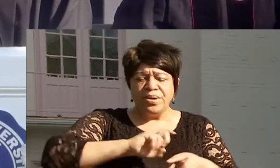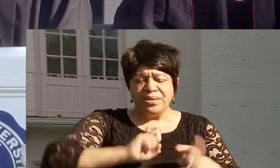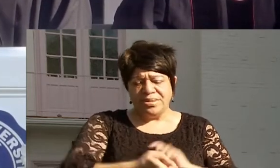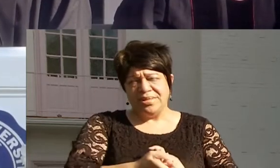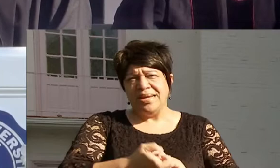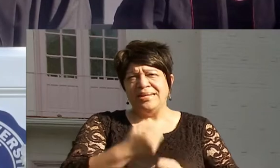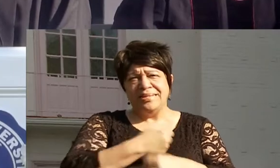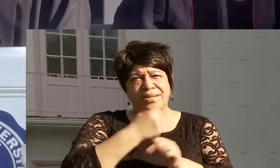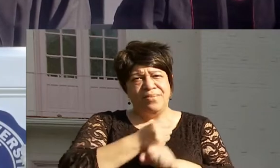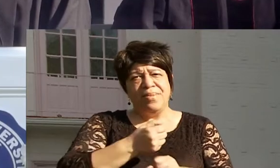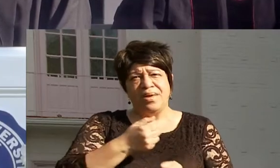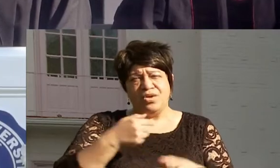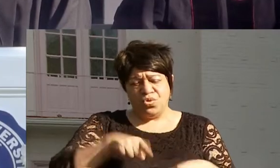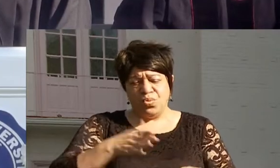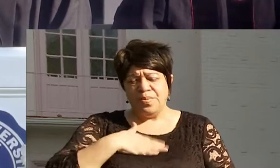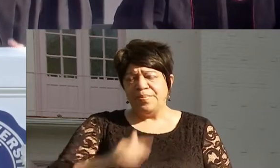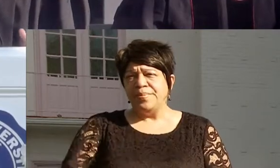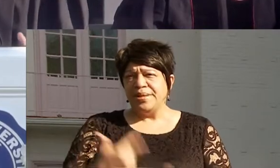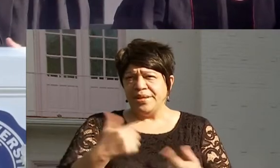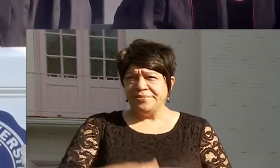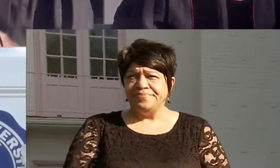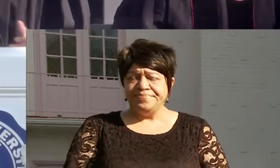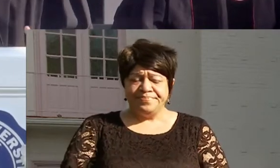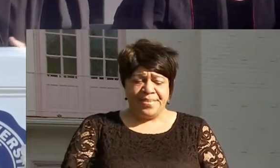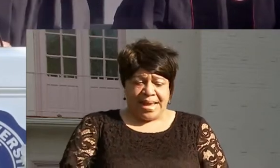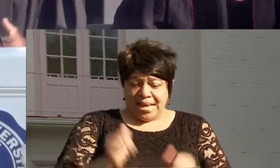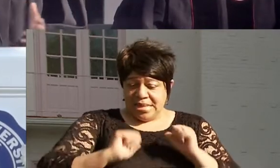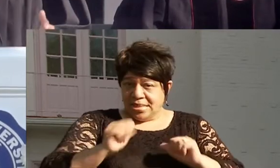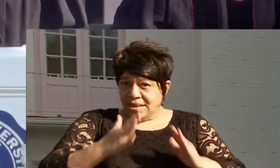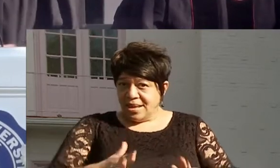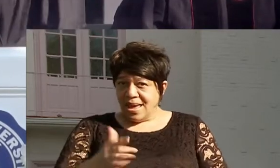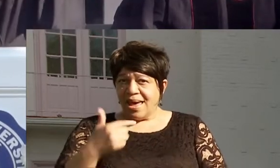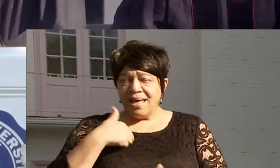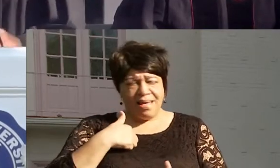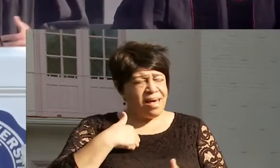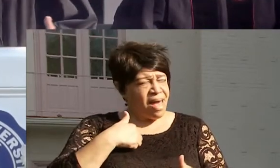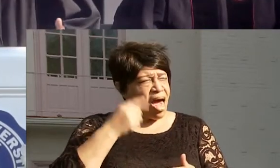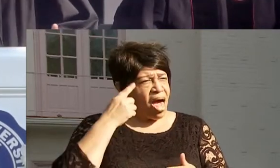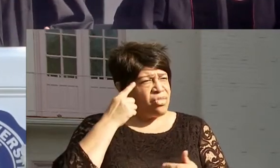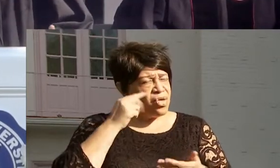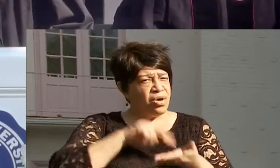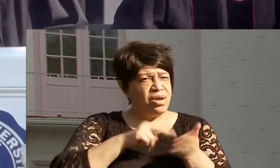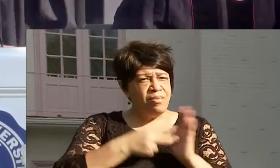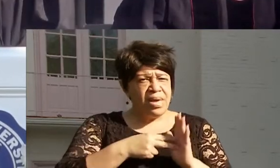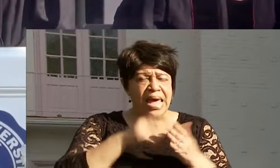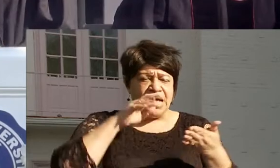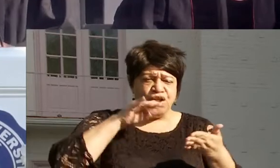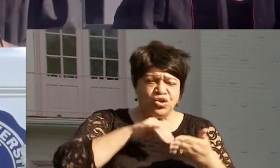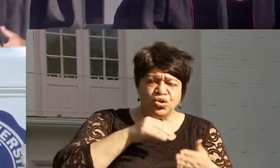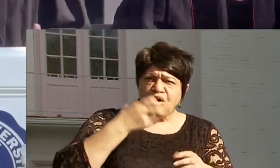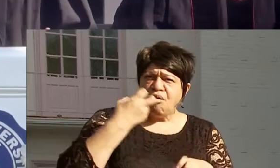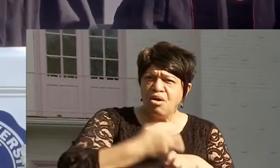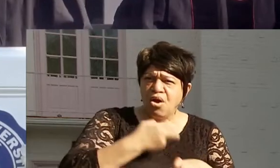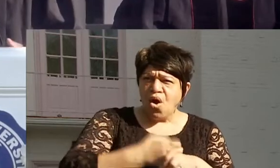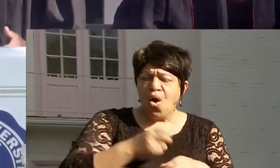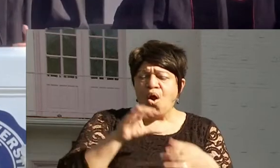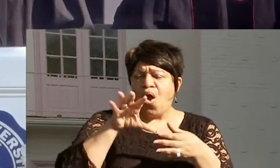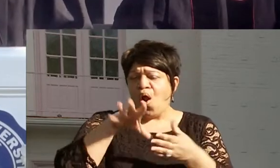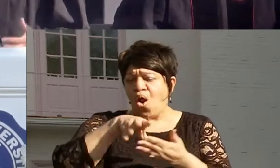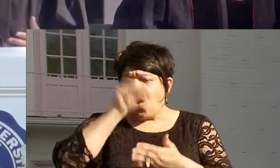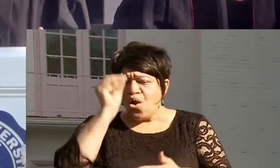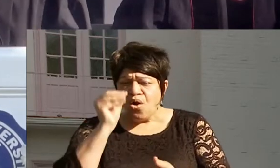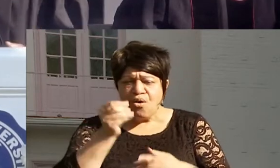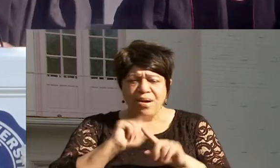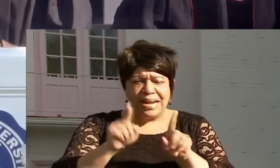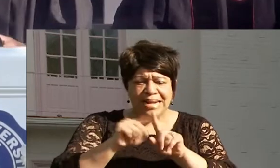make in life. As an actor, I took it to mean study harder, learn different dialects or an instrument like